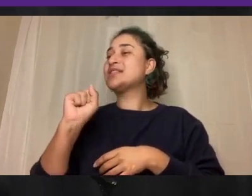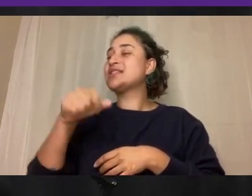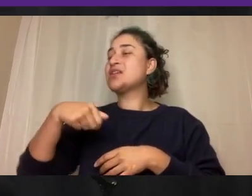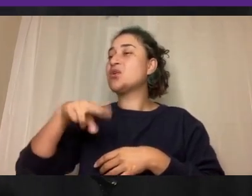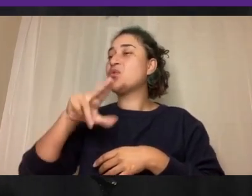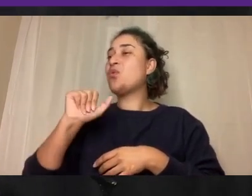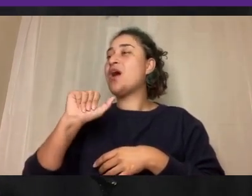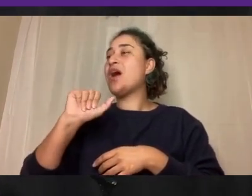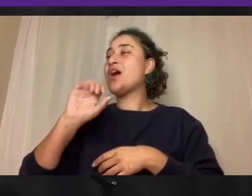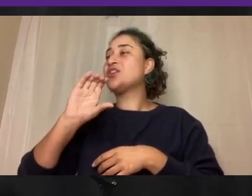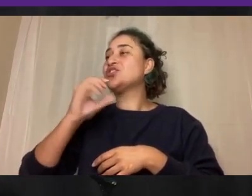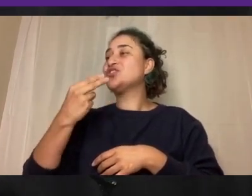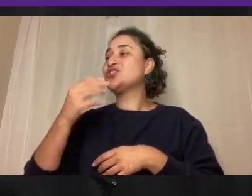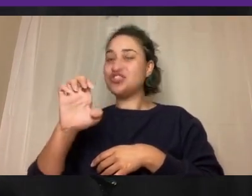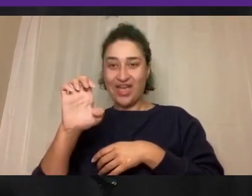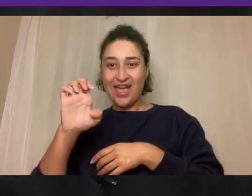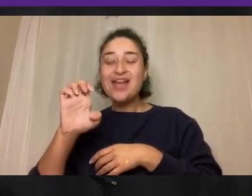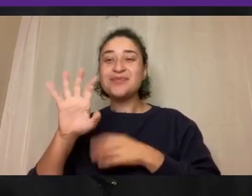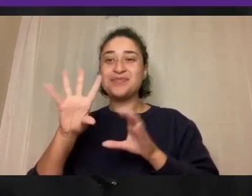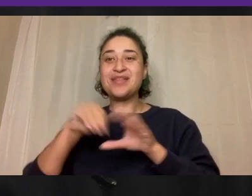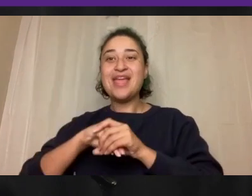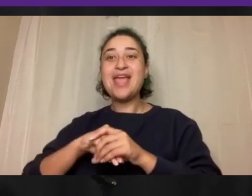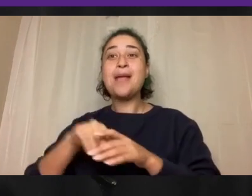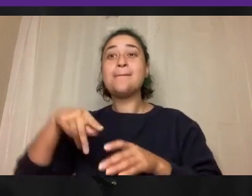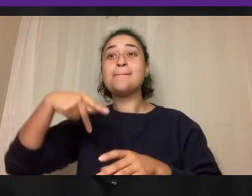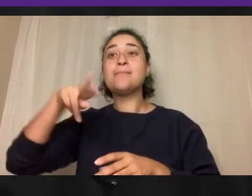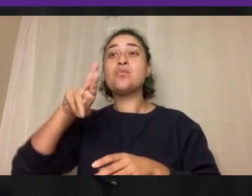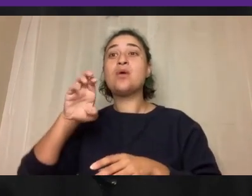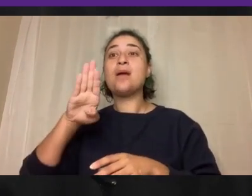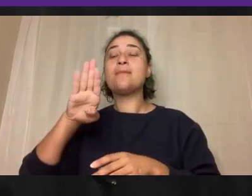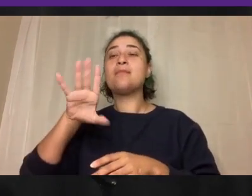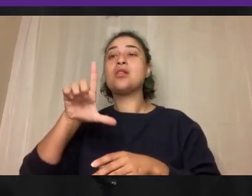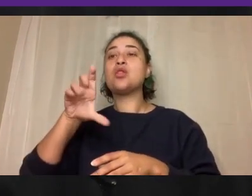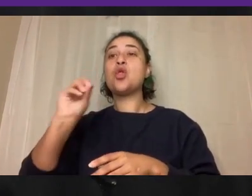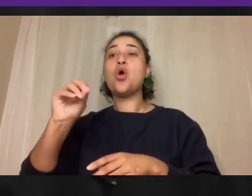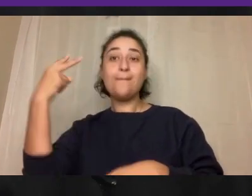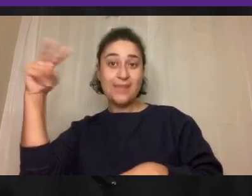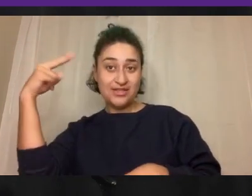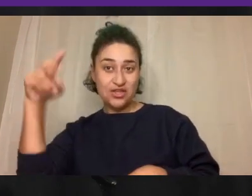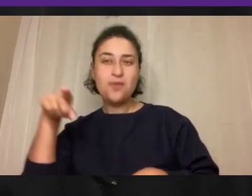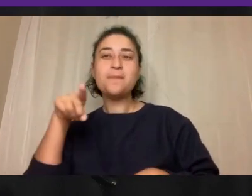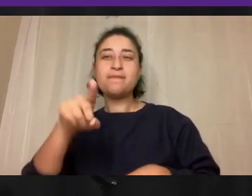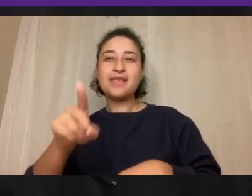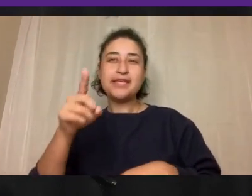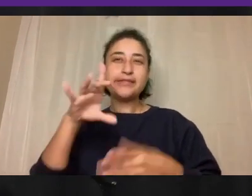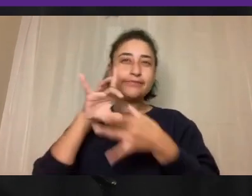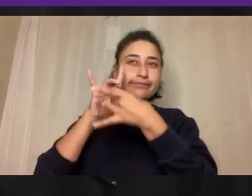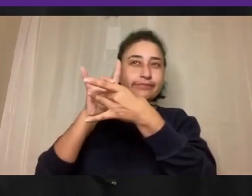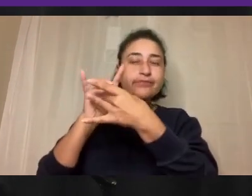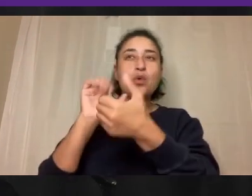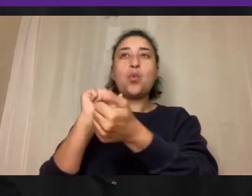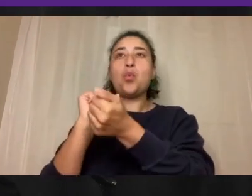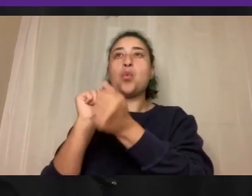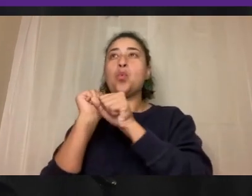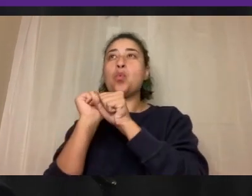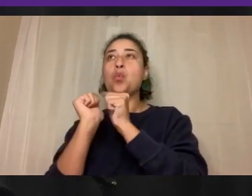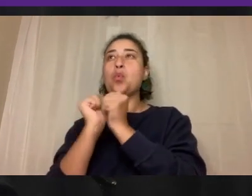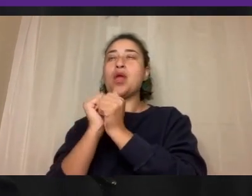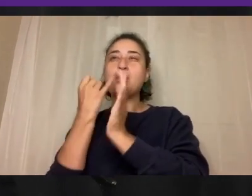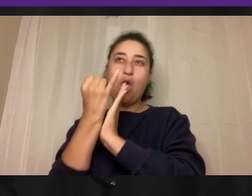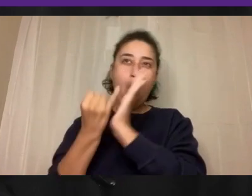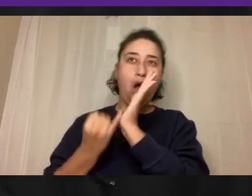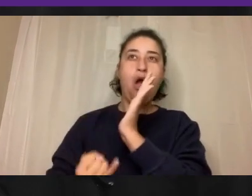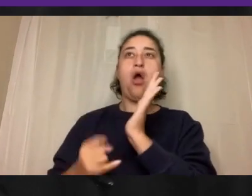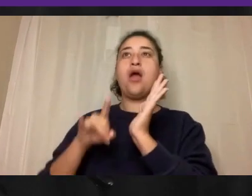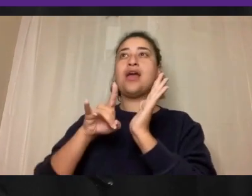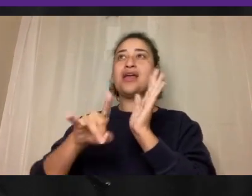Artist residency in Puebla, Mexico. He actively stays involved in socially engaged works and by national endeavors.